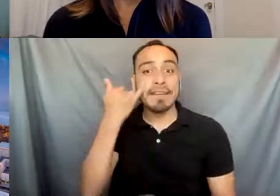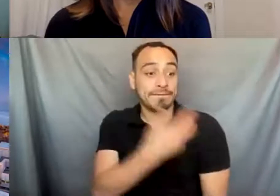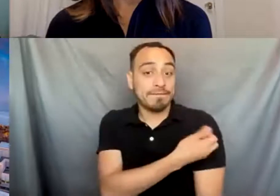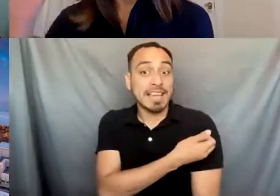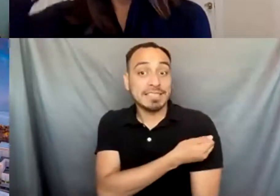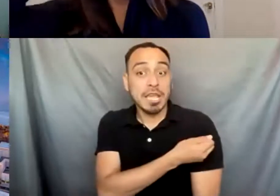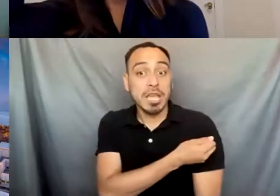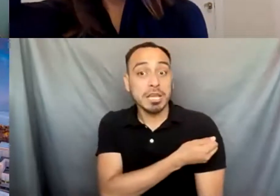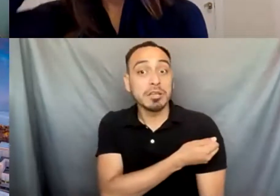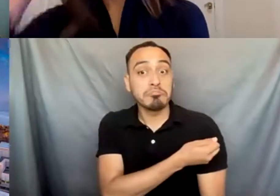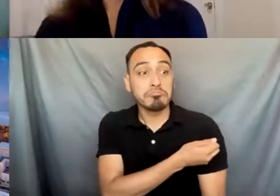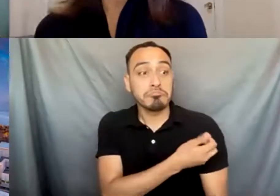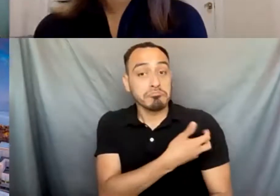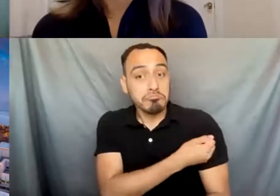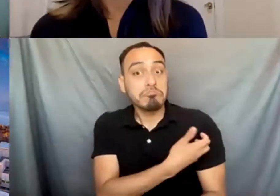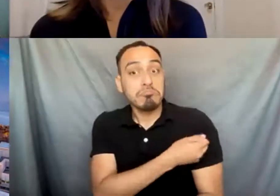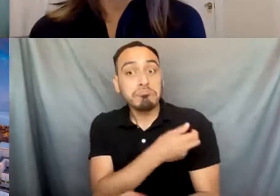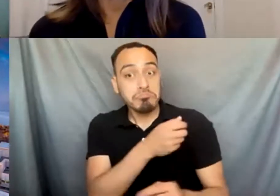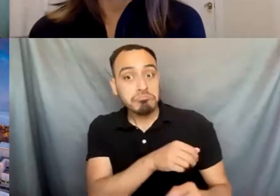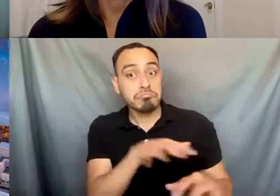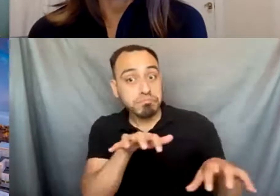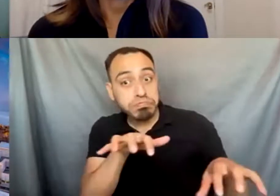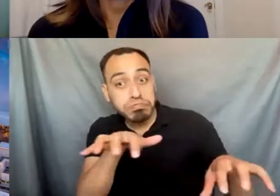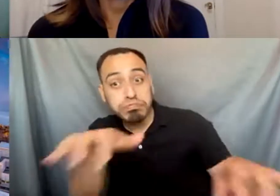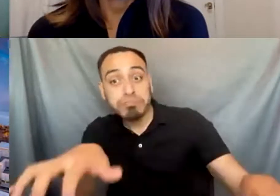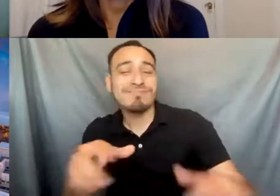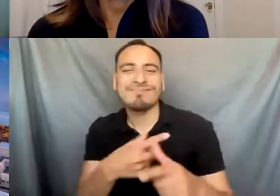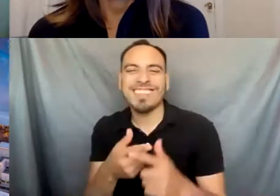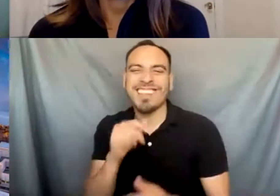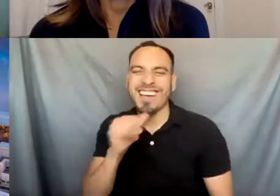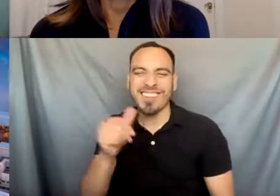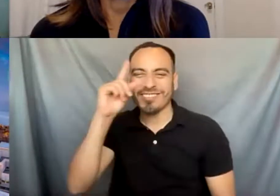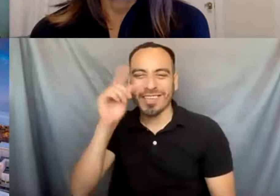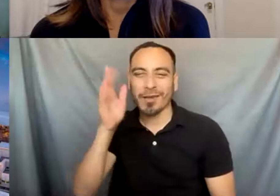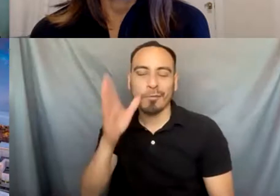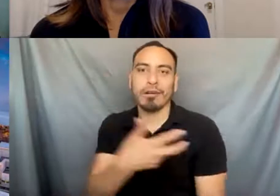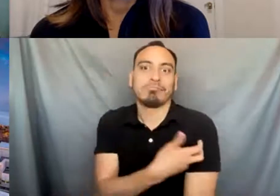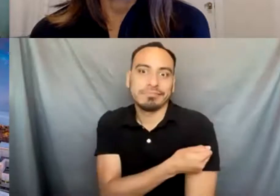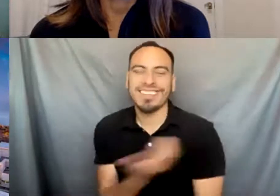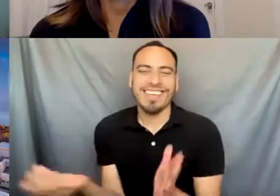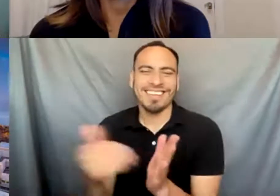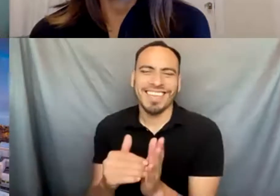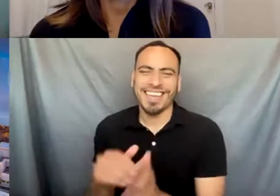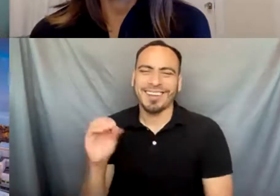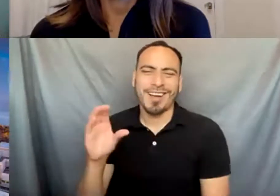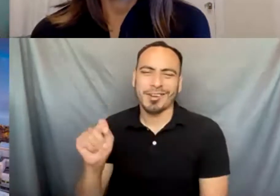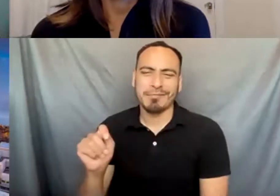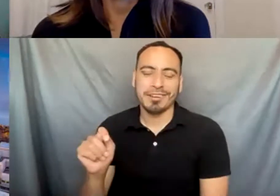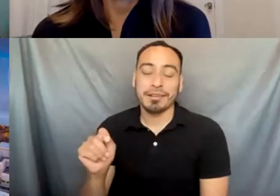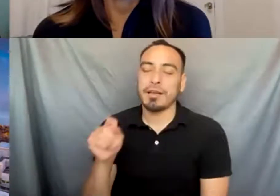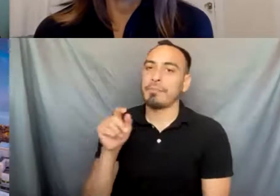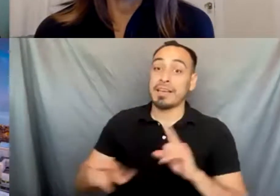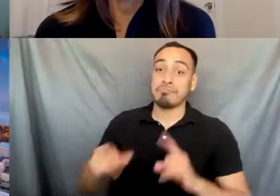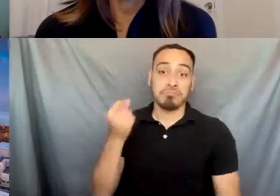lining up in October to get vaccinated again. That's one person's opinion.